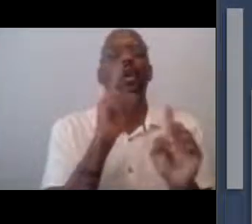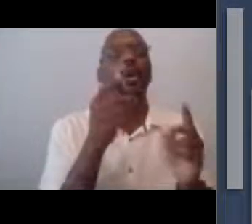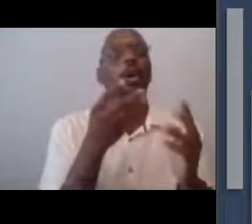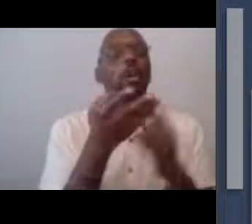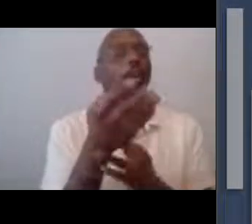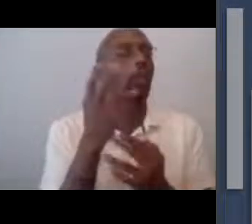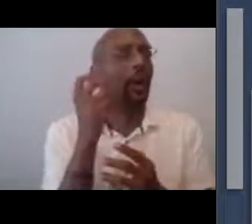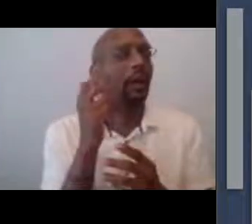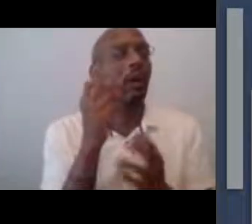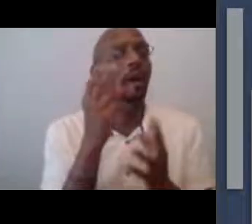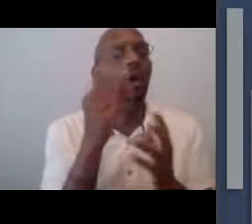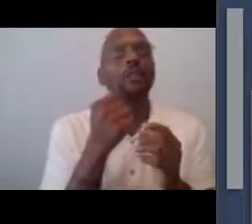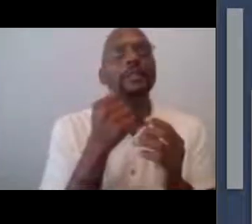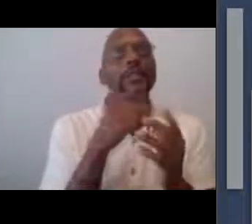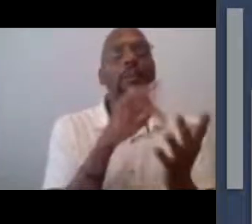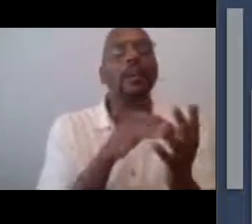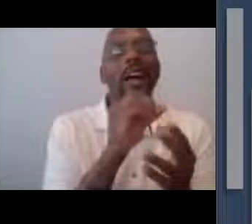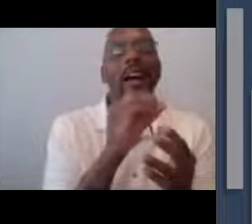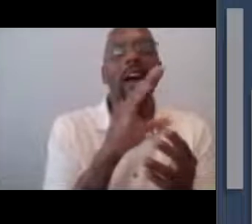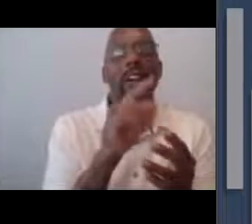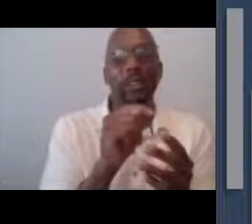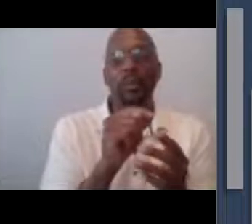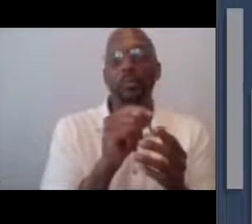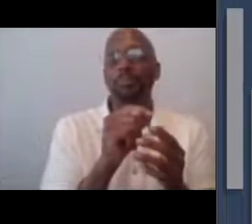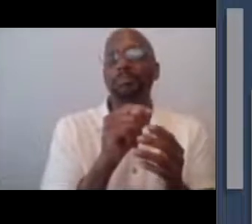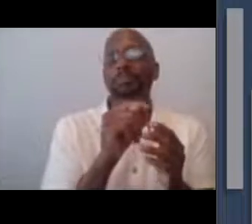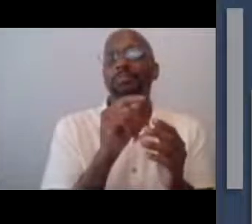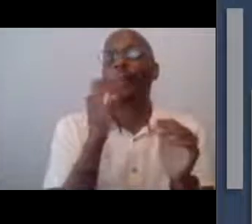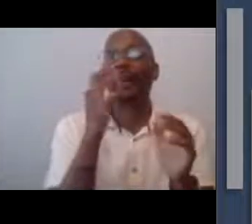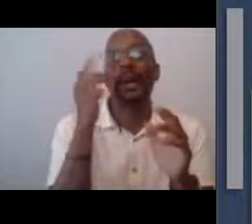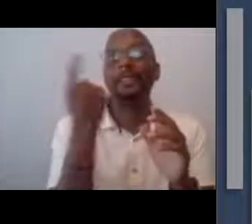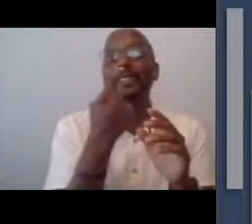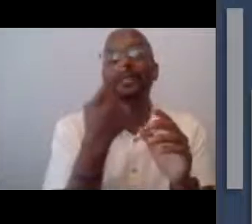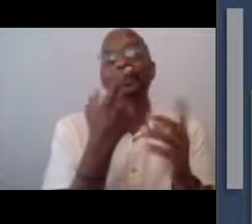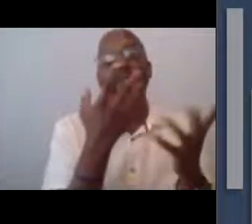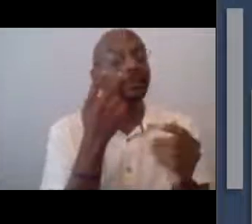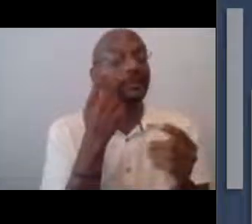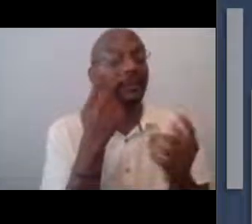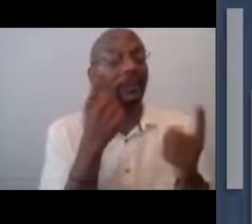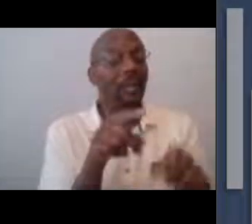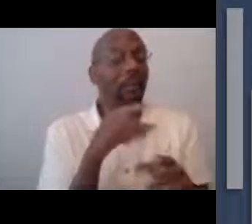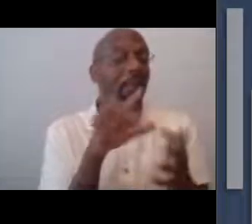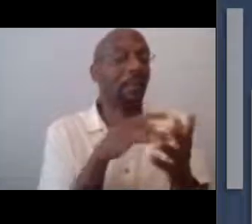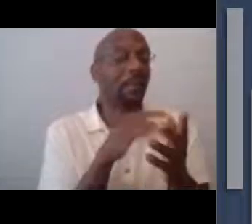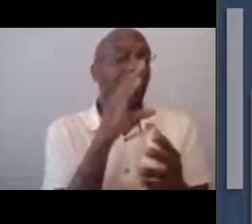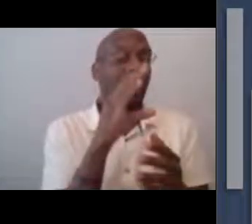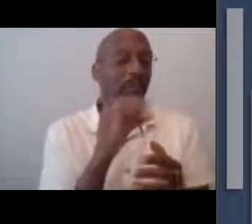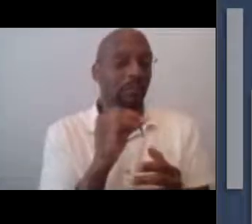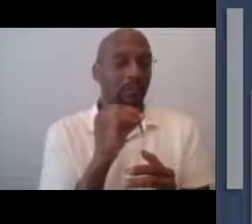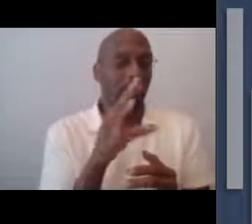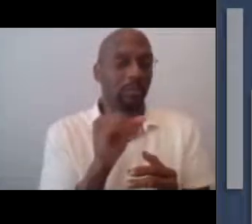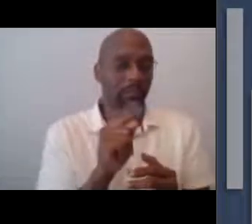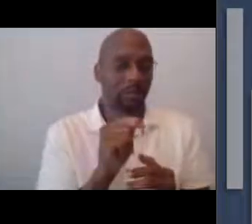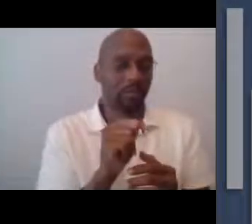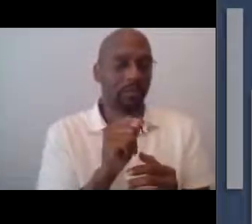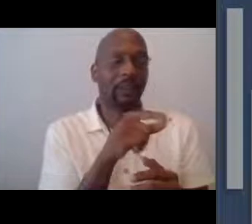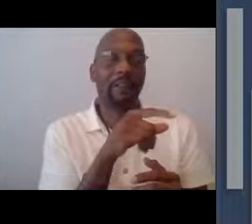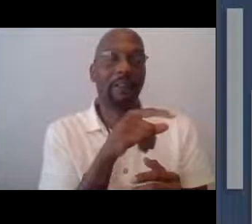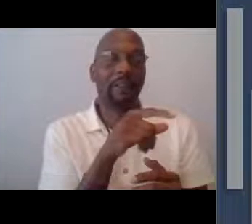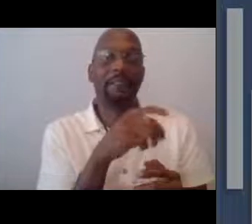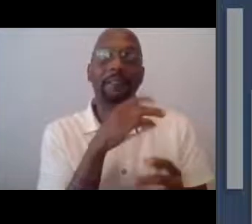of October, I believe. We're very hopeful. Big fan of Shaylin. I've known him for a long time, a lot of fun, very energetic,